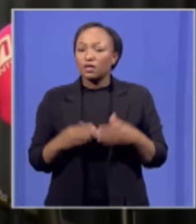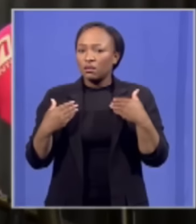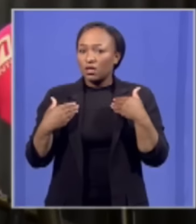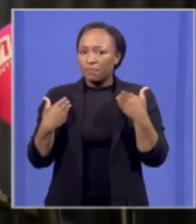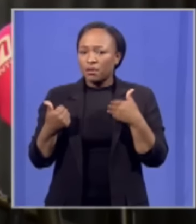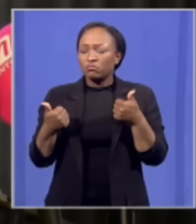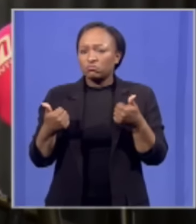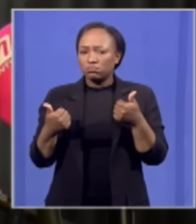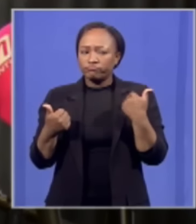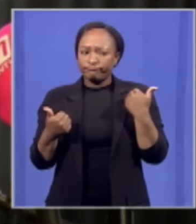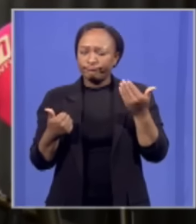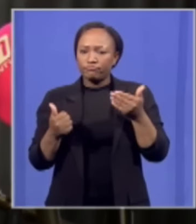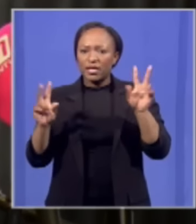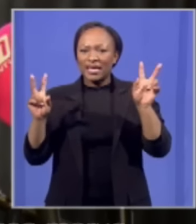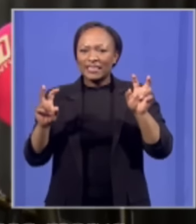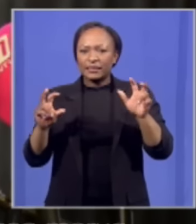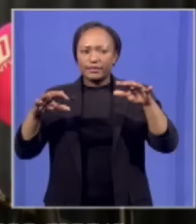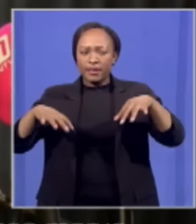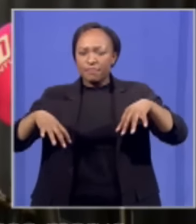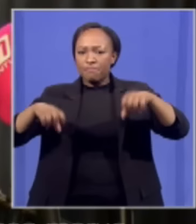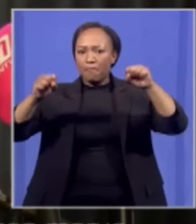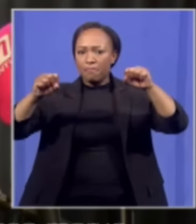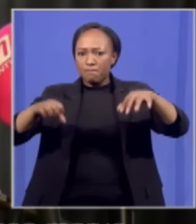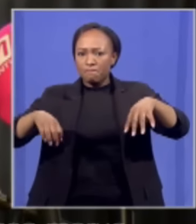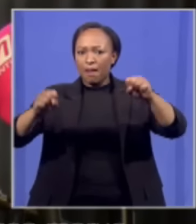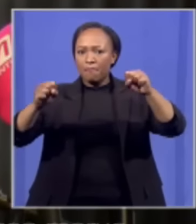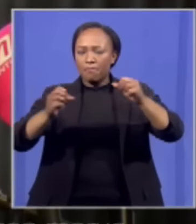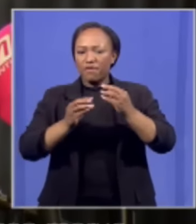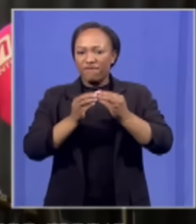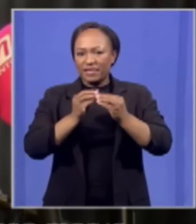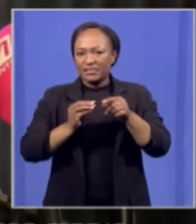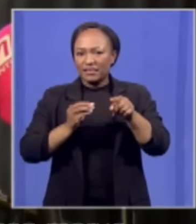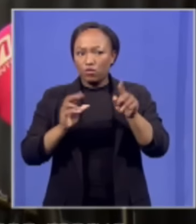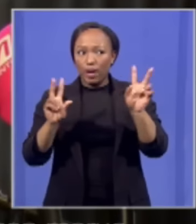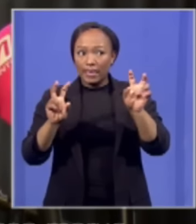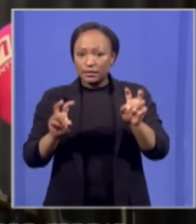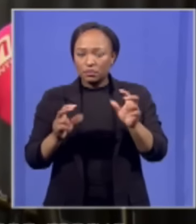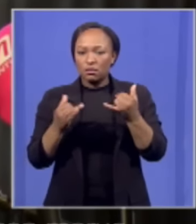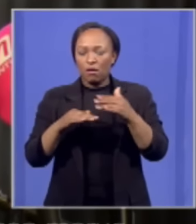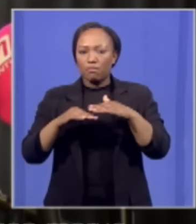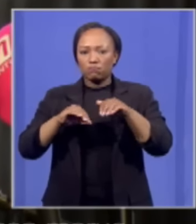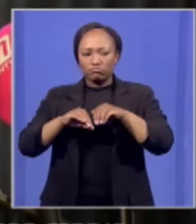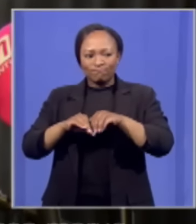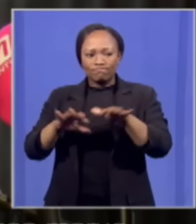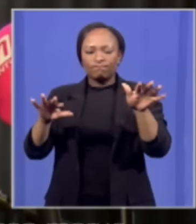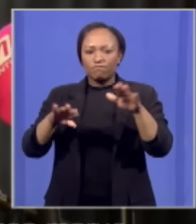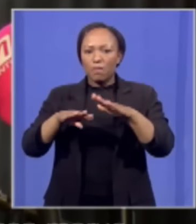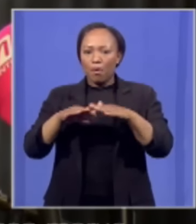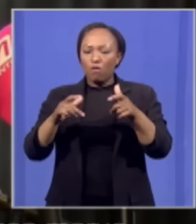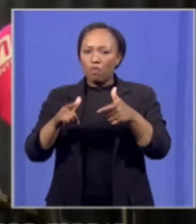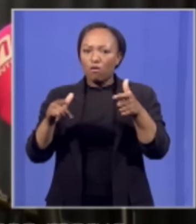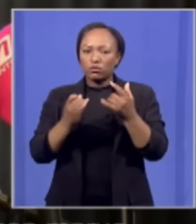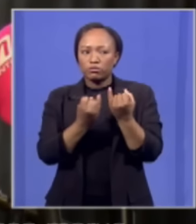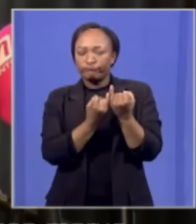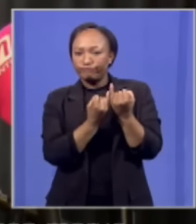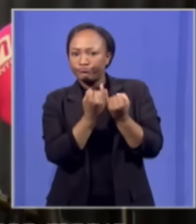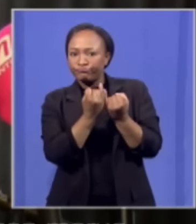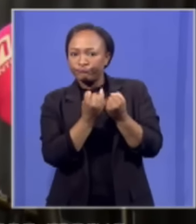load shedding, expanding generation capacity, and establishing a competitive electricity